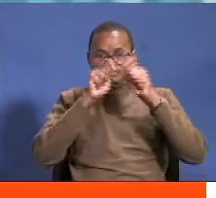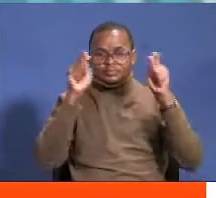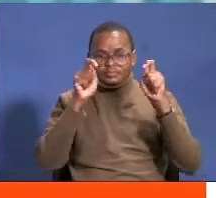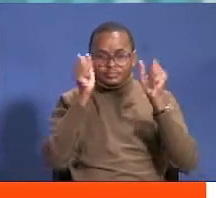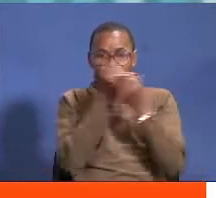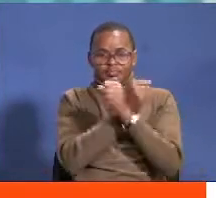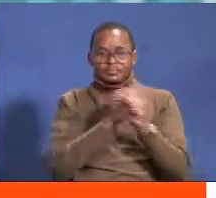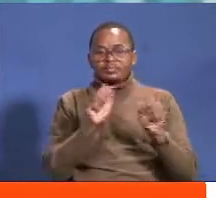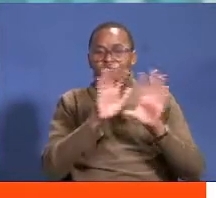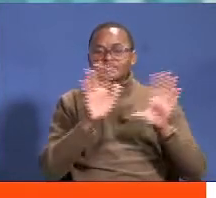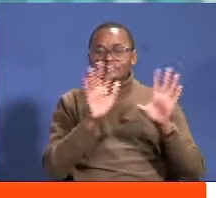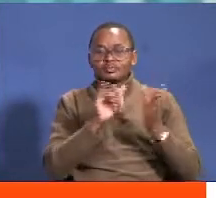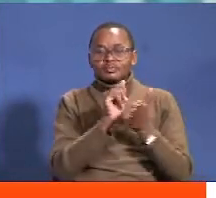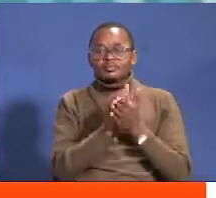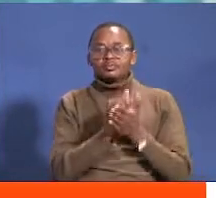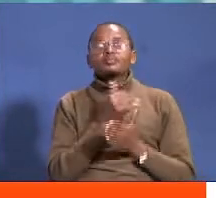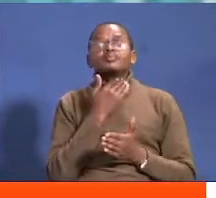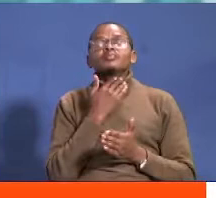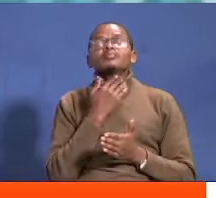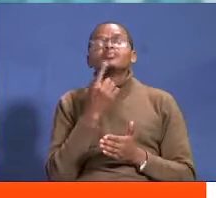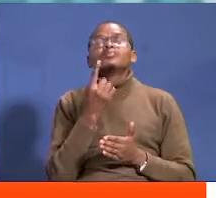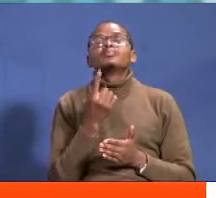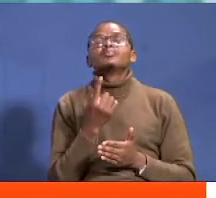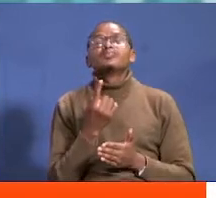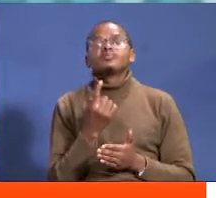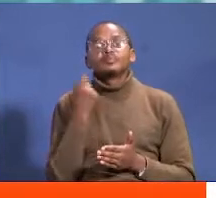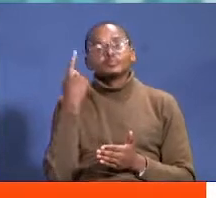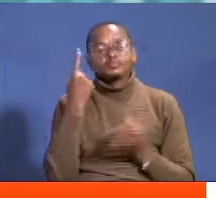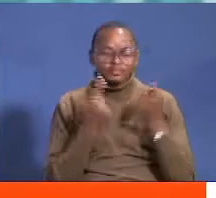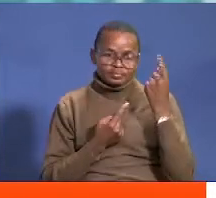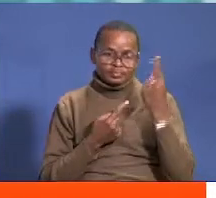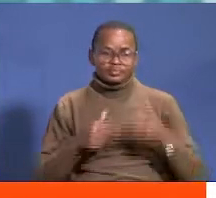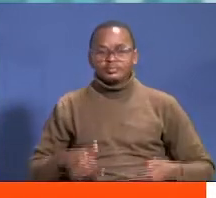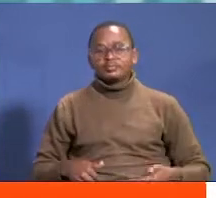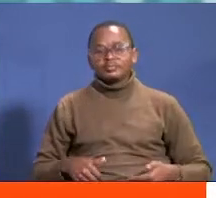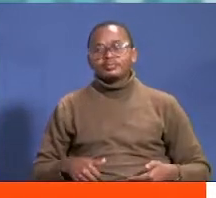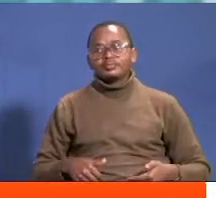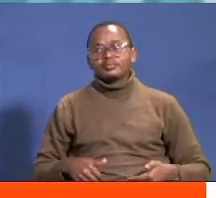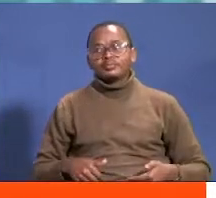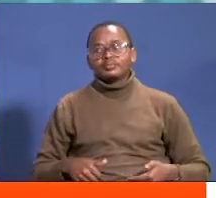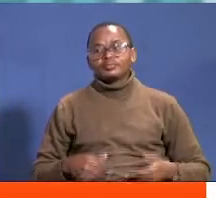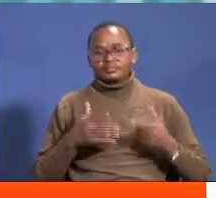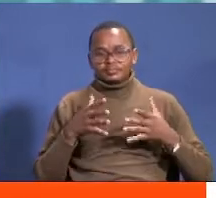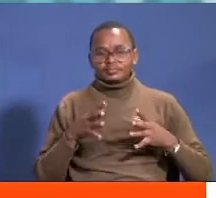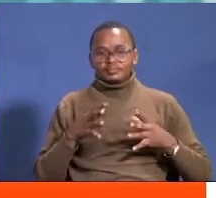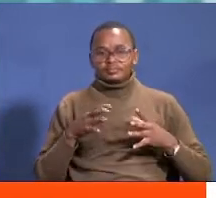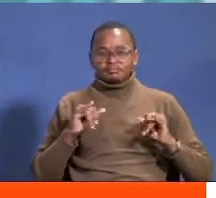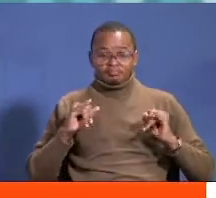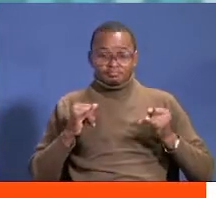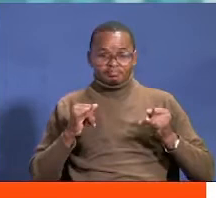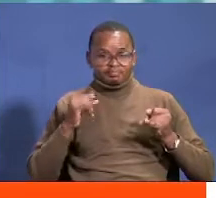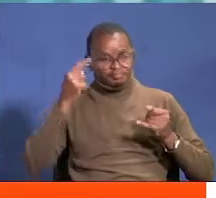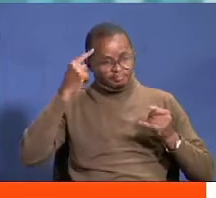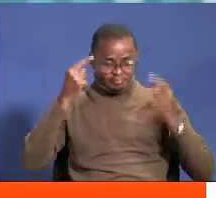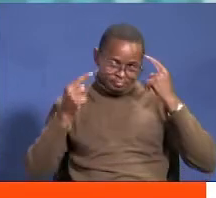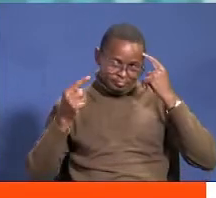agree. One thing that you really understand with the youth, these people have fresh memories. These